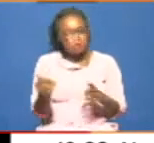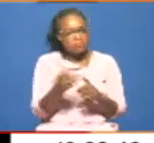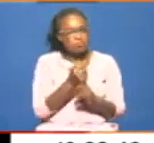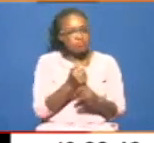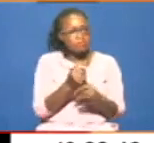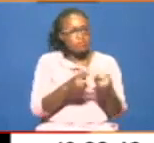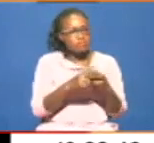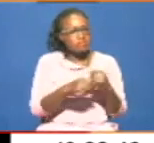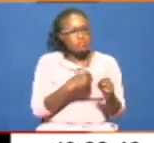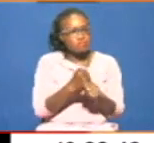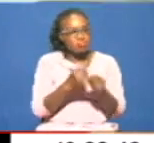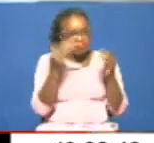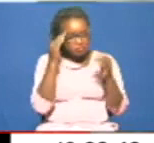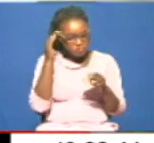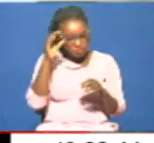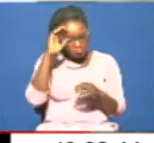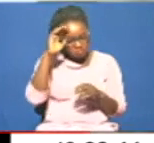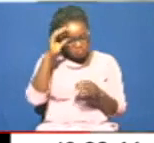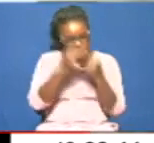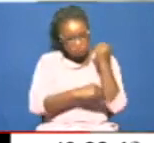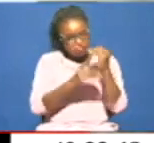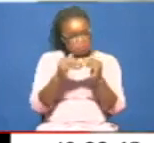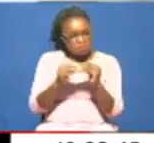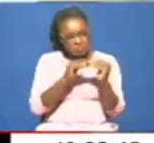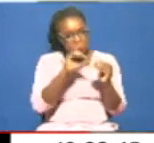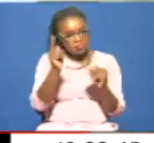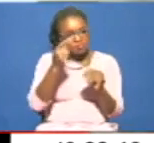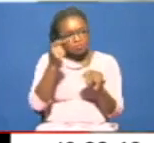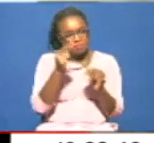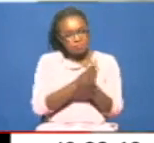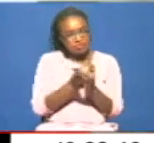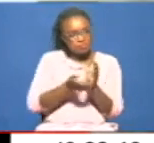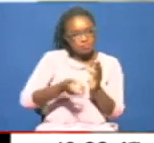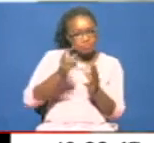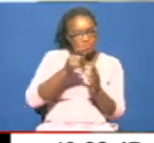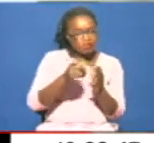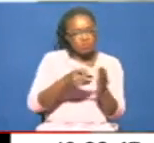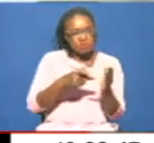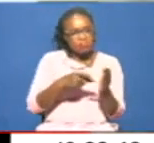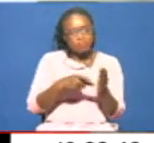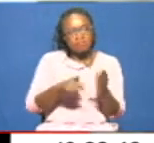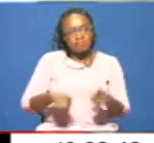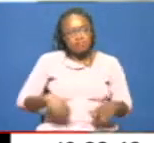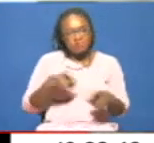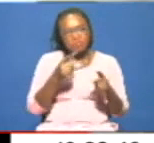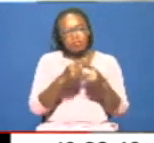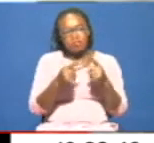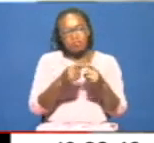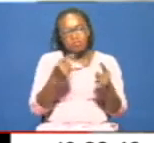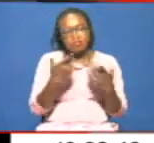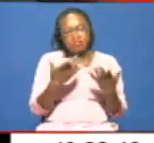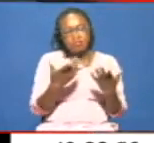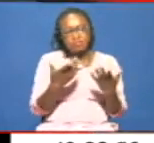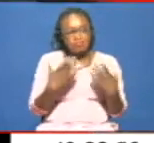7 years, considering the poverty levels in Kenya, yeah. there's rising cost of living, that means people have less money to